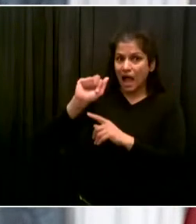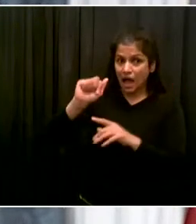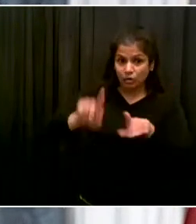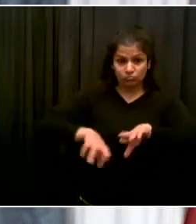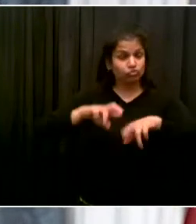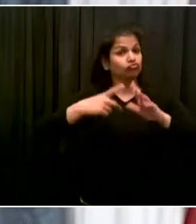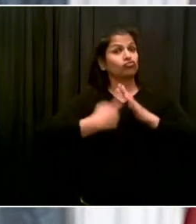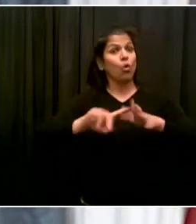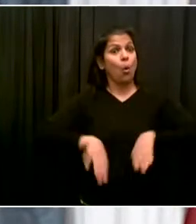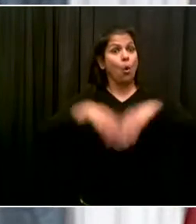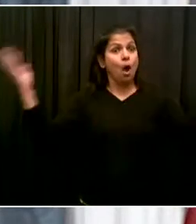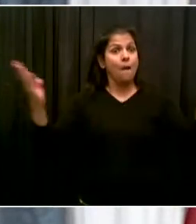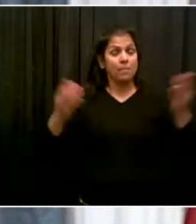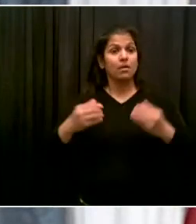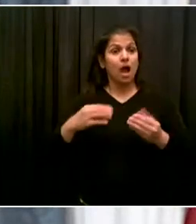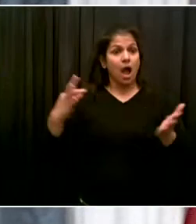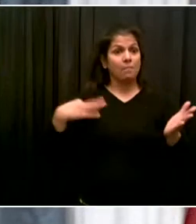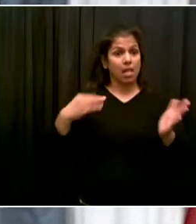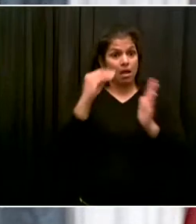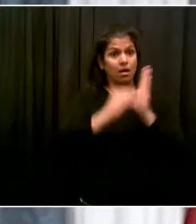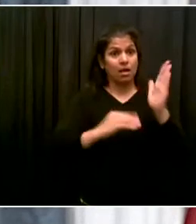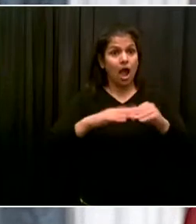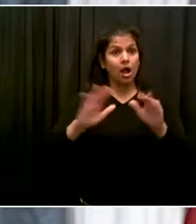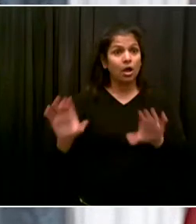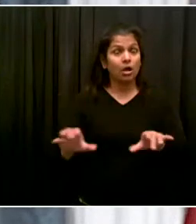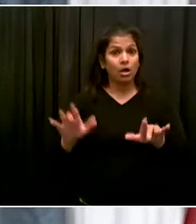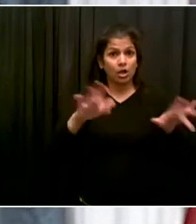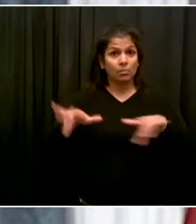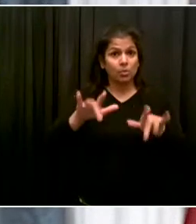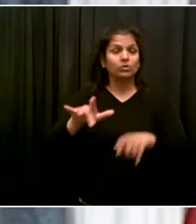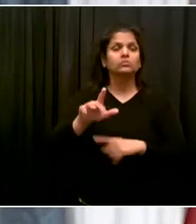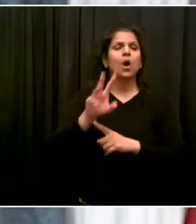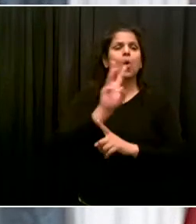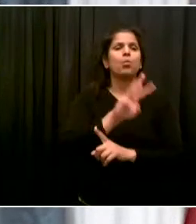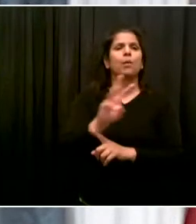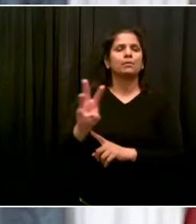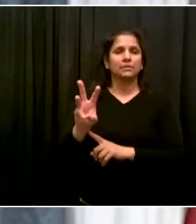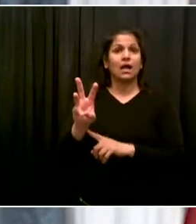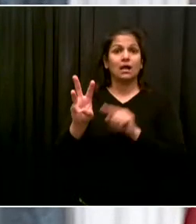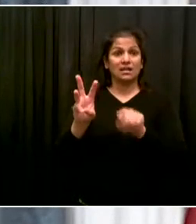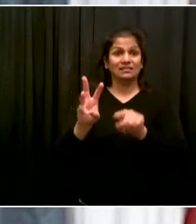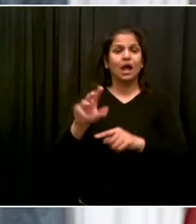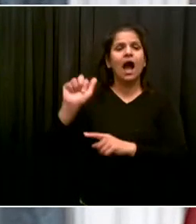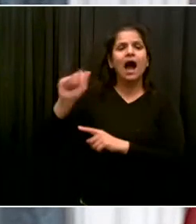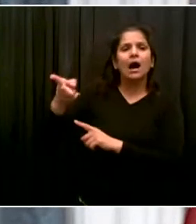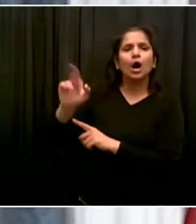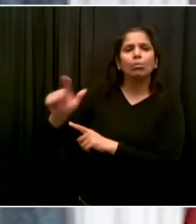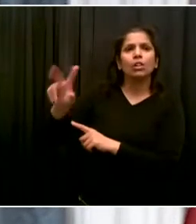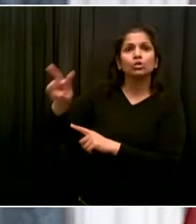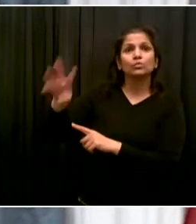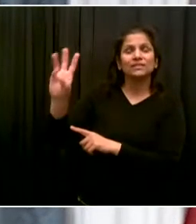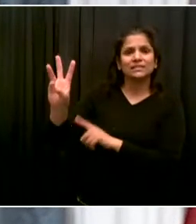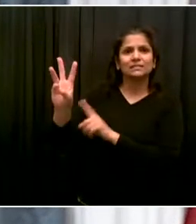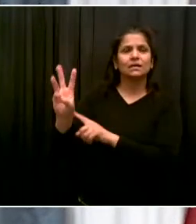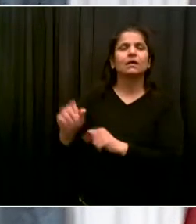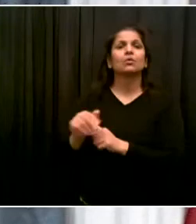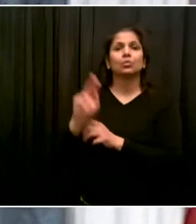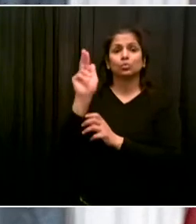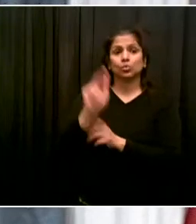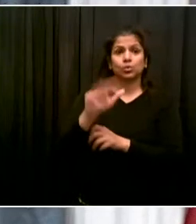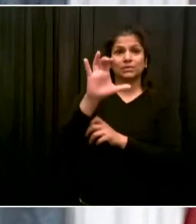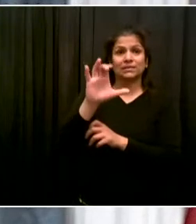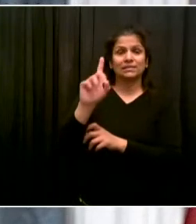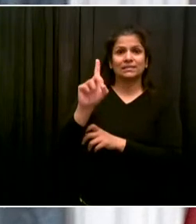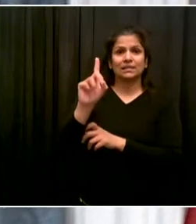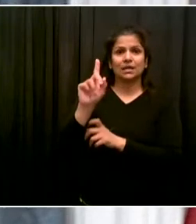Finally, I'd like to give a super special thanks to Chris Caruso, who has led our community schools team tenaciously over the years and